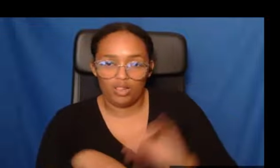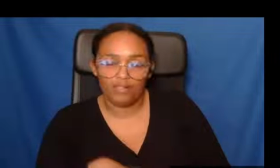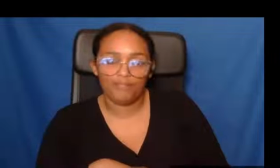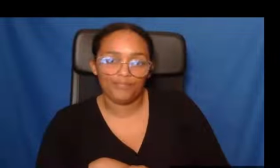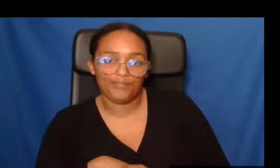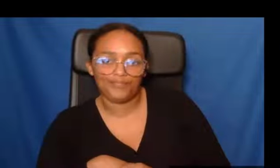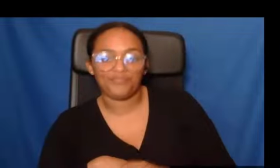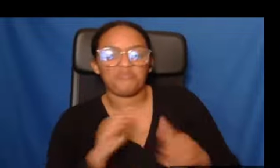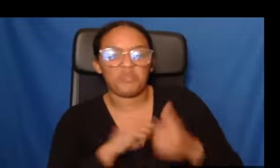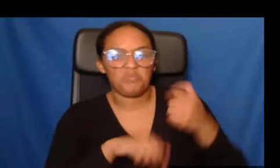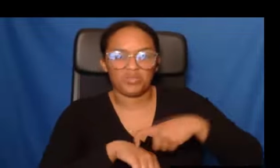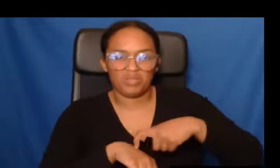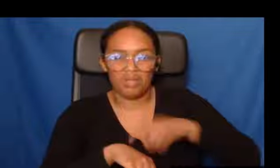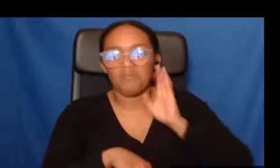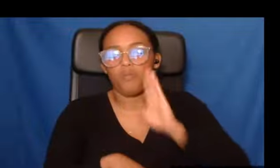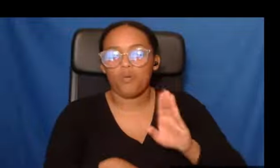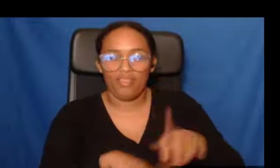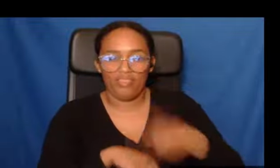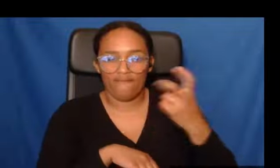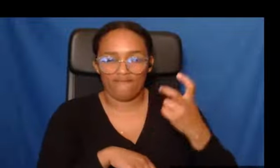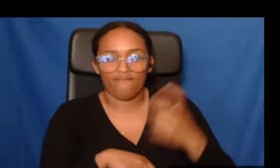But most of the time, it's going to be theft.